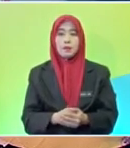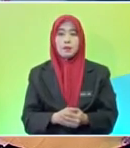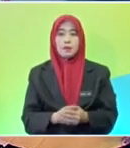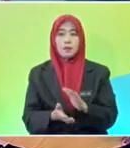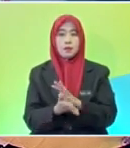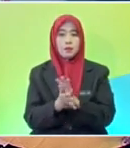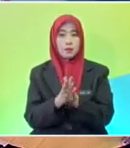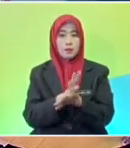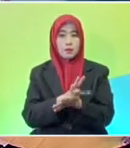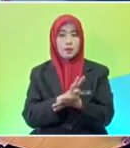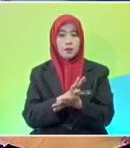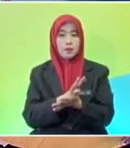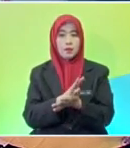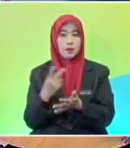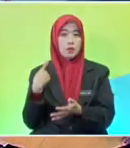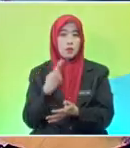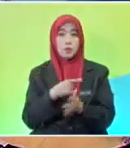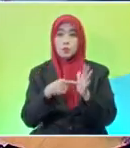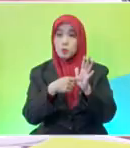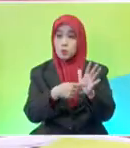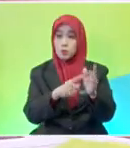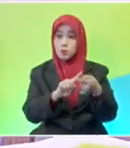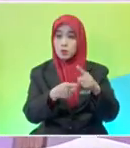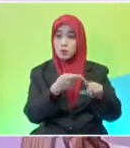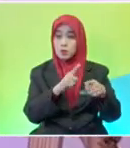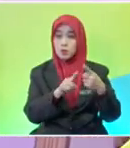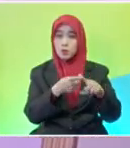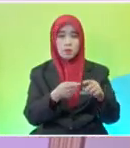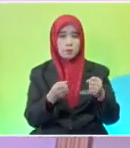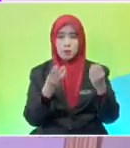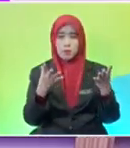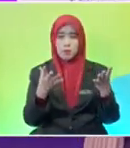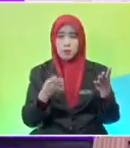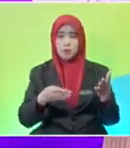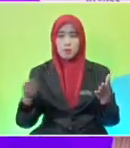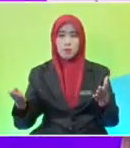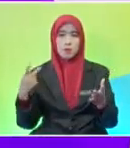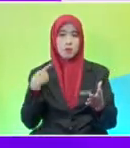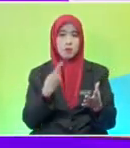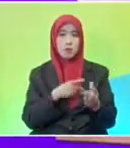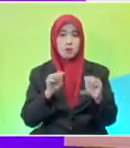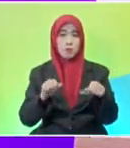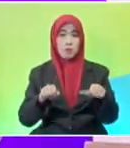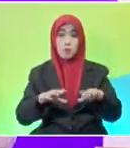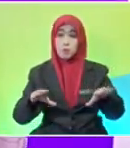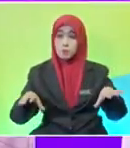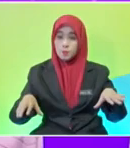show it to our friends outside? Yeah. So many things you can find. So these are the things you need.